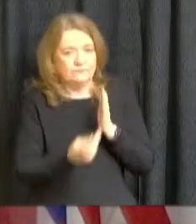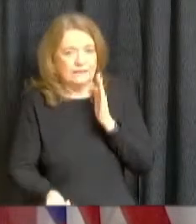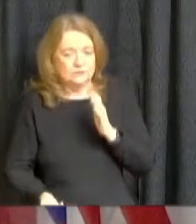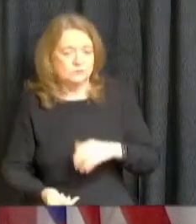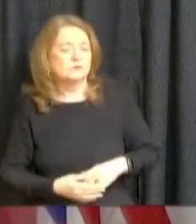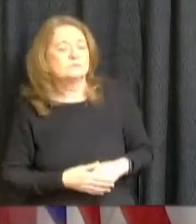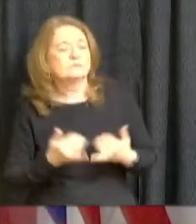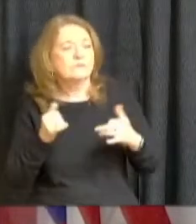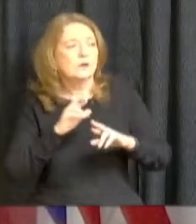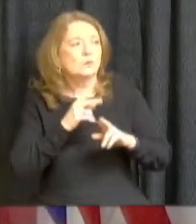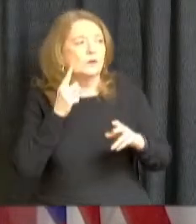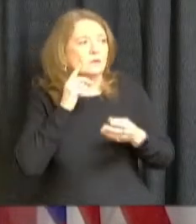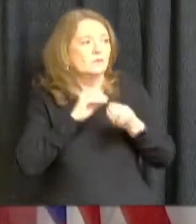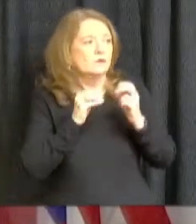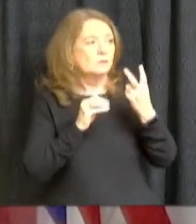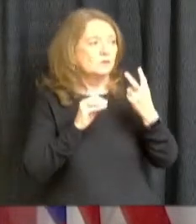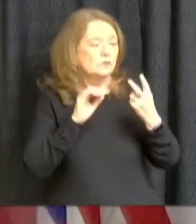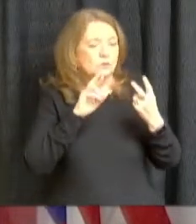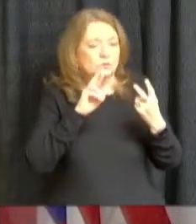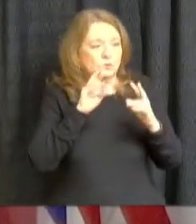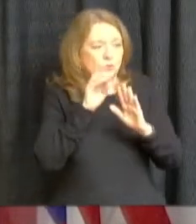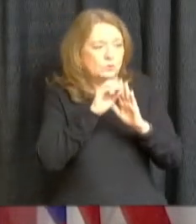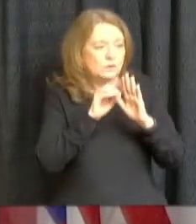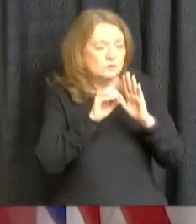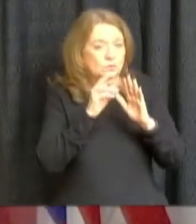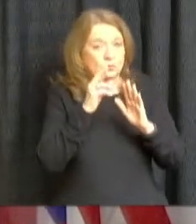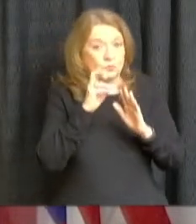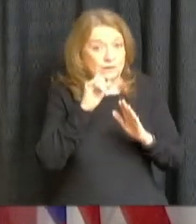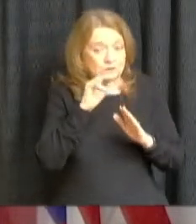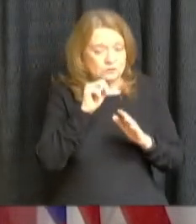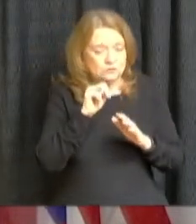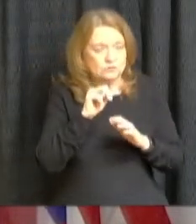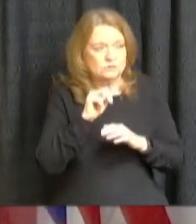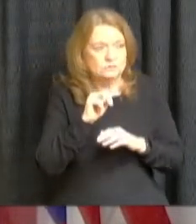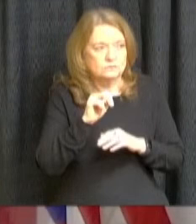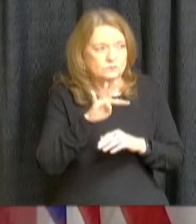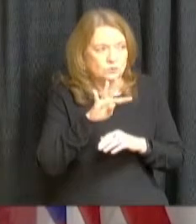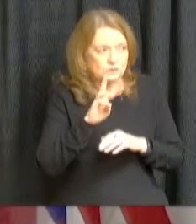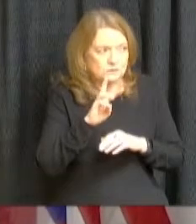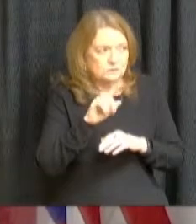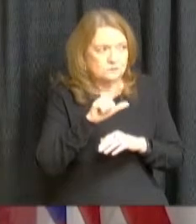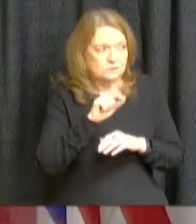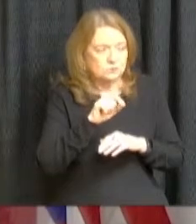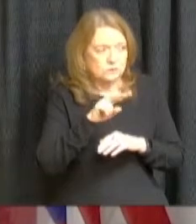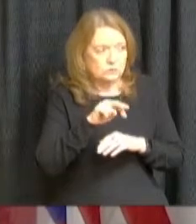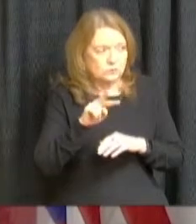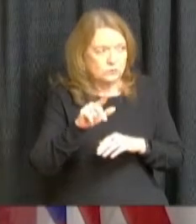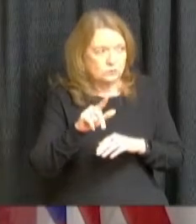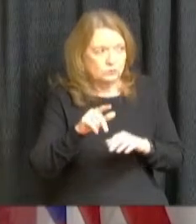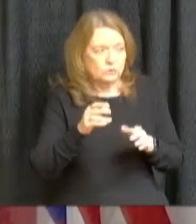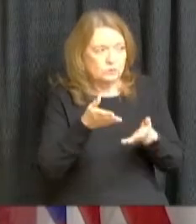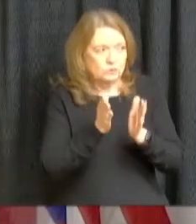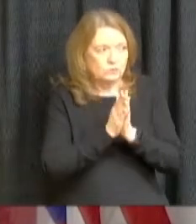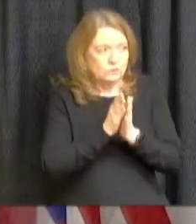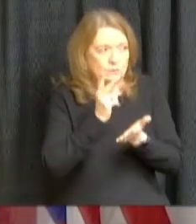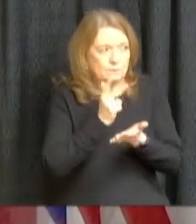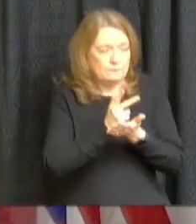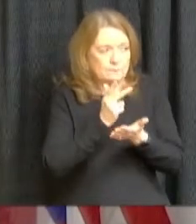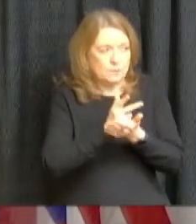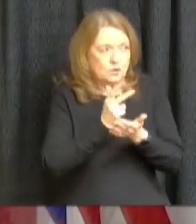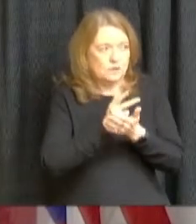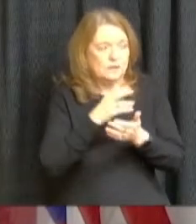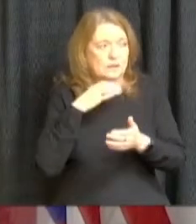now ready for item 2, Resolution 46, 2022-23, a resolution requesting the Parking Commission reconsider